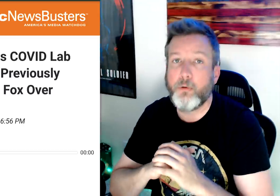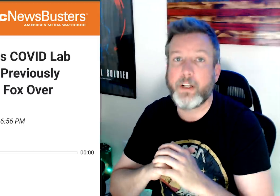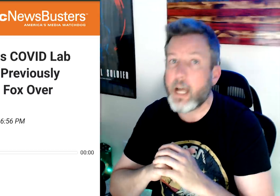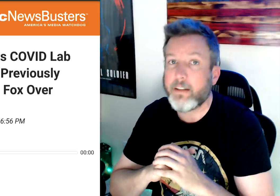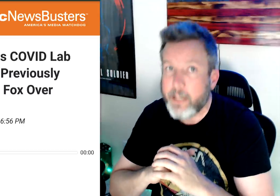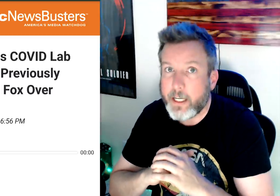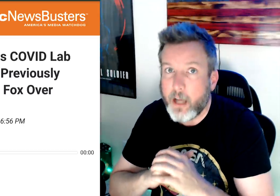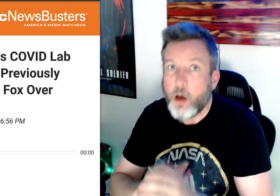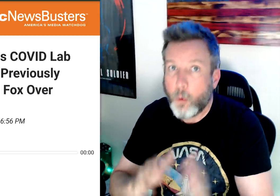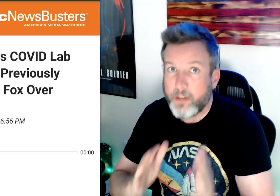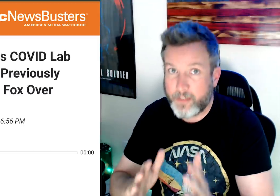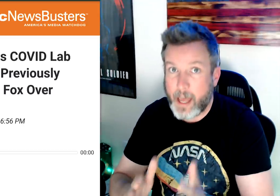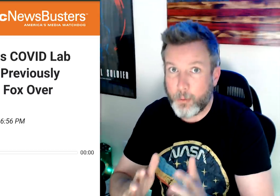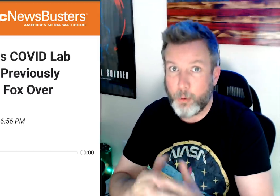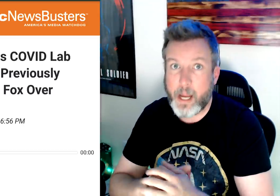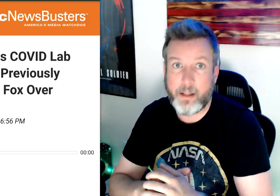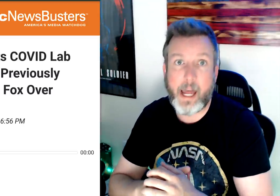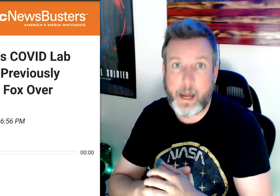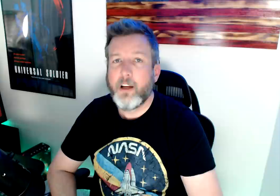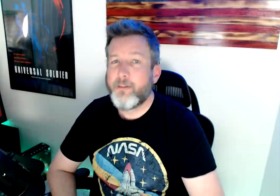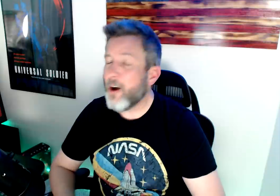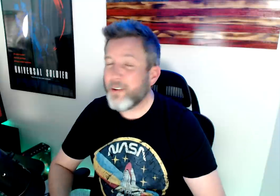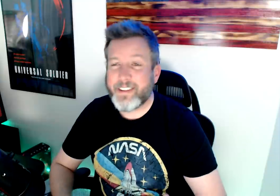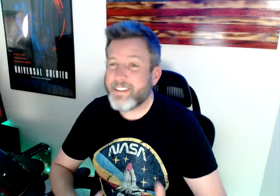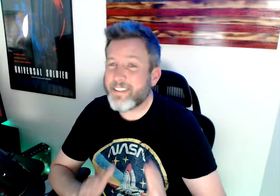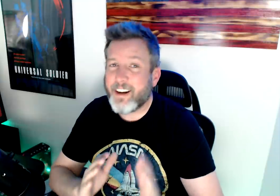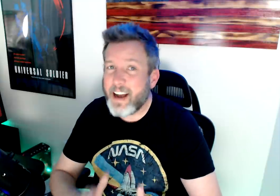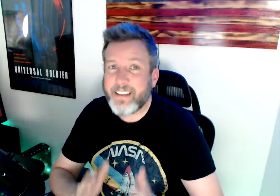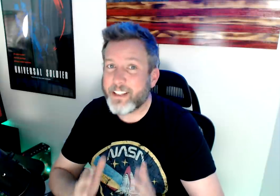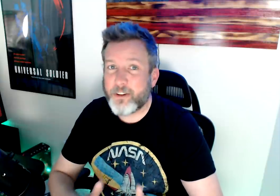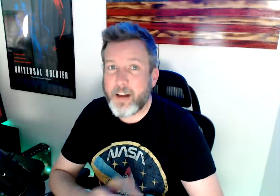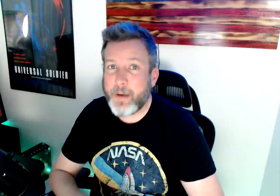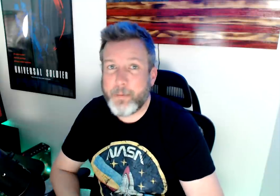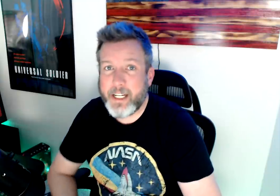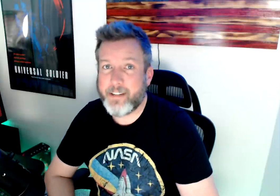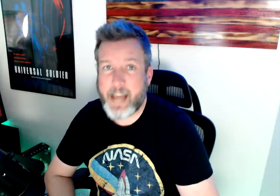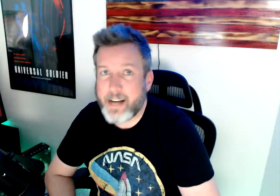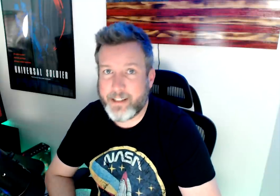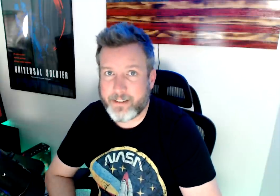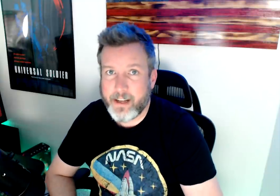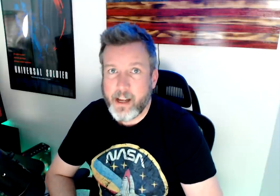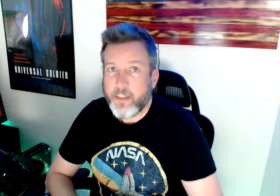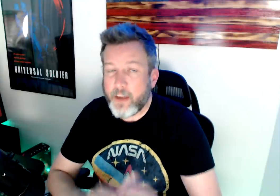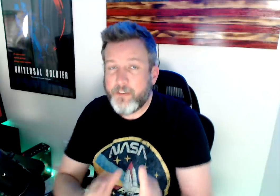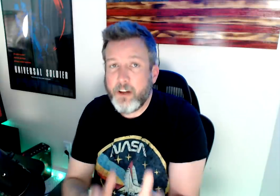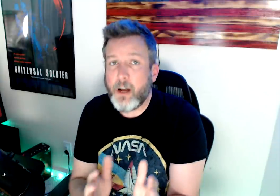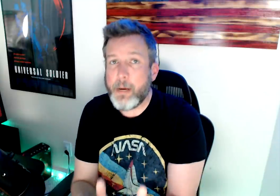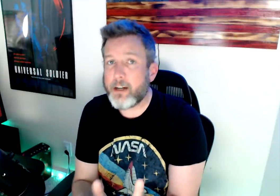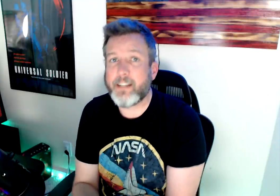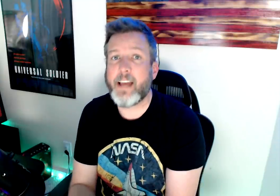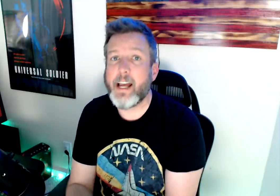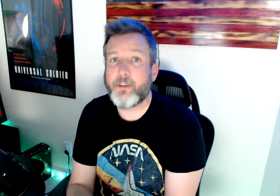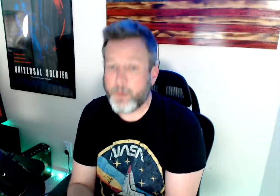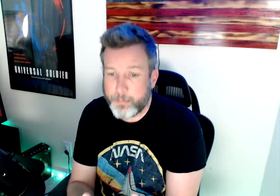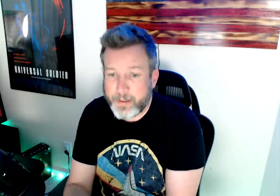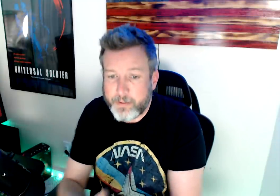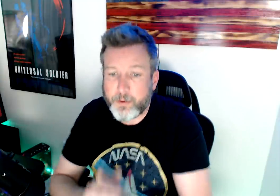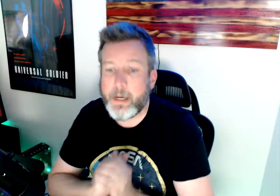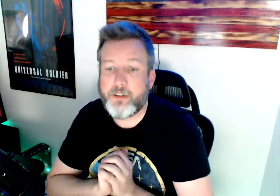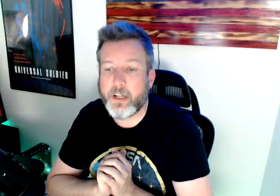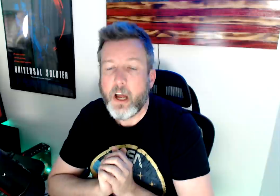source of COVID-19 was that Wuhan lab. Folks, this is classic drive-by media tactics. They fill Americans' heads